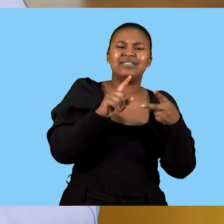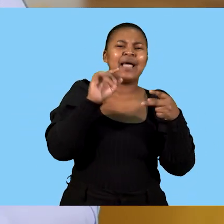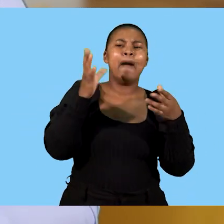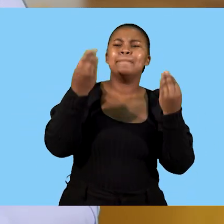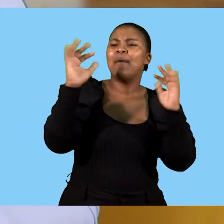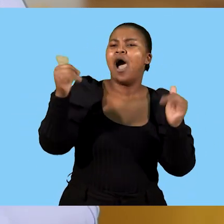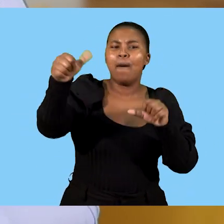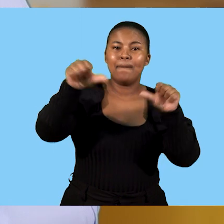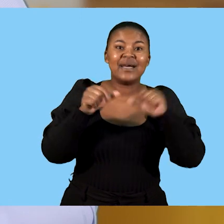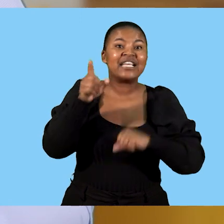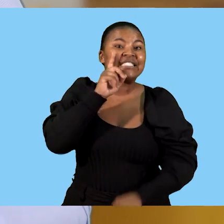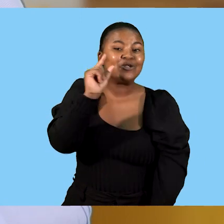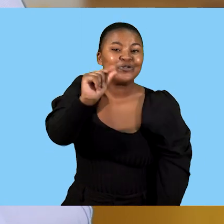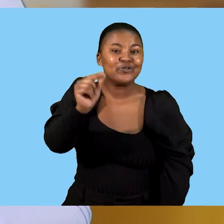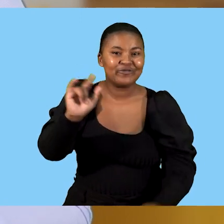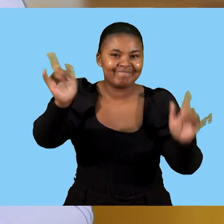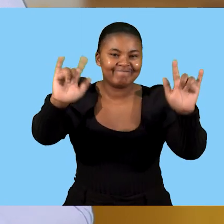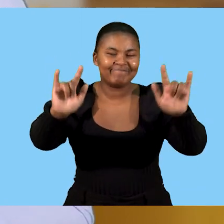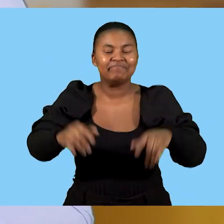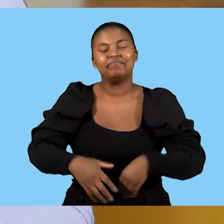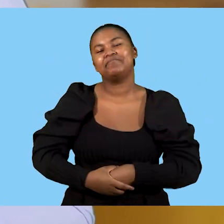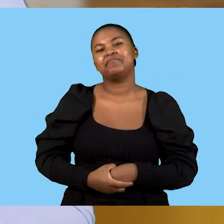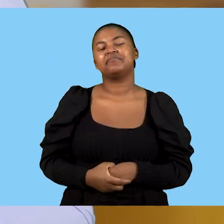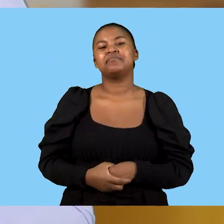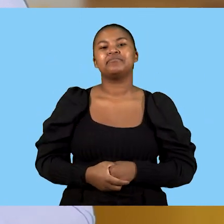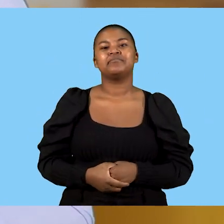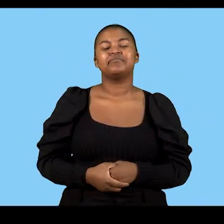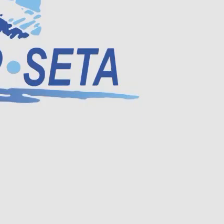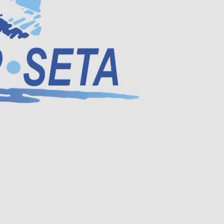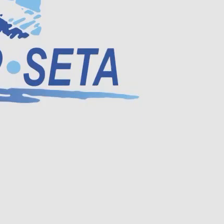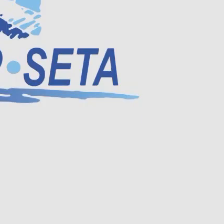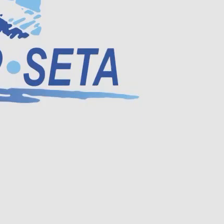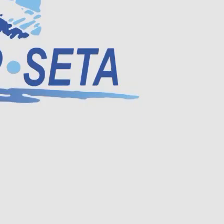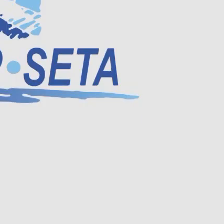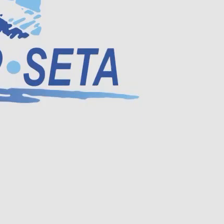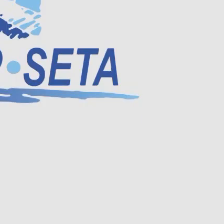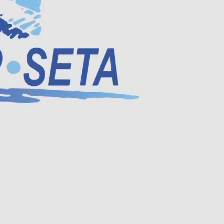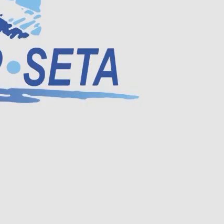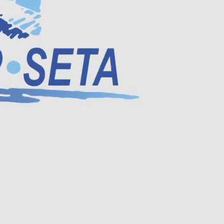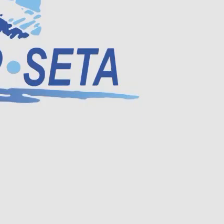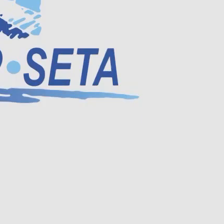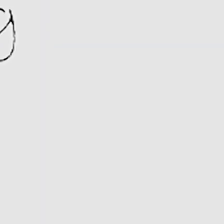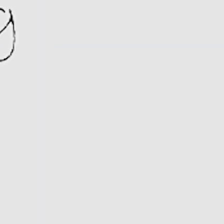hope to see you again soon. It is goodbye from me.